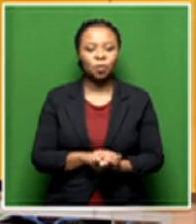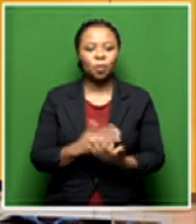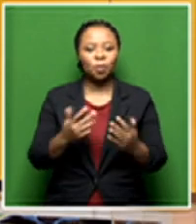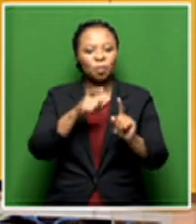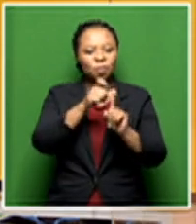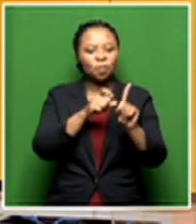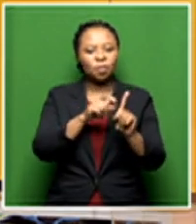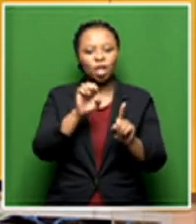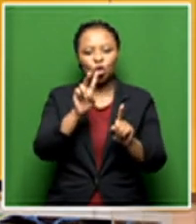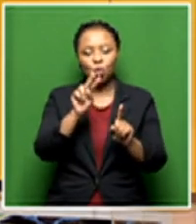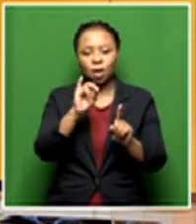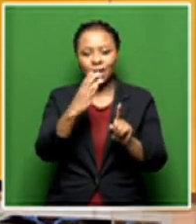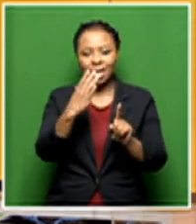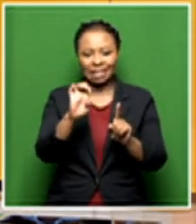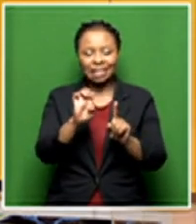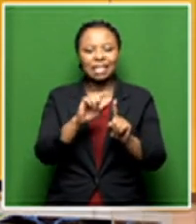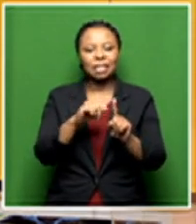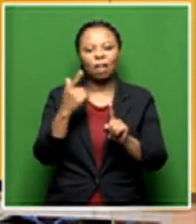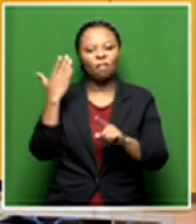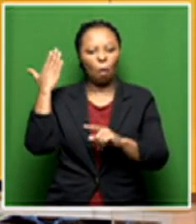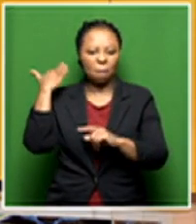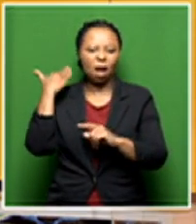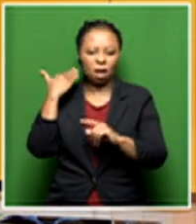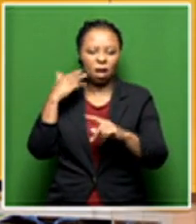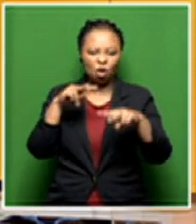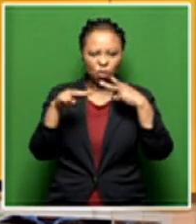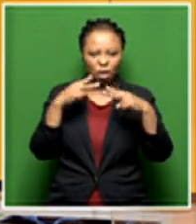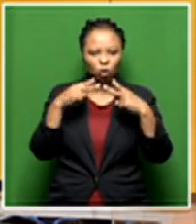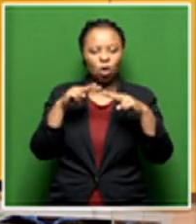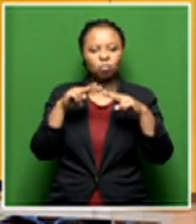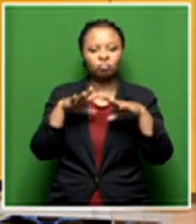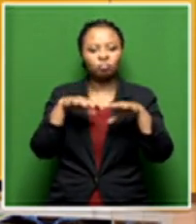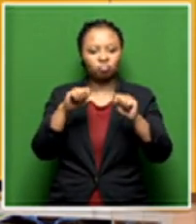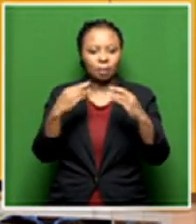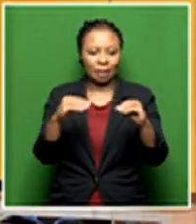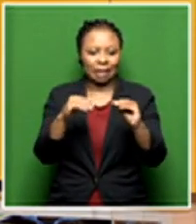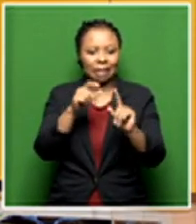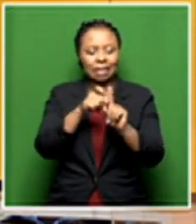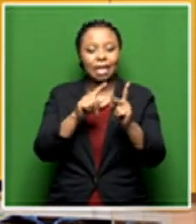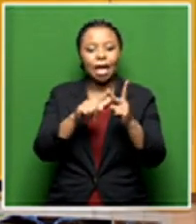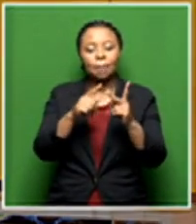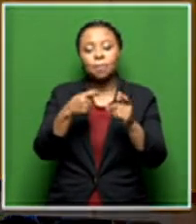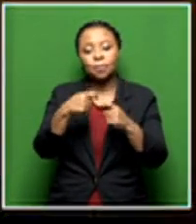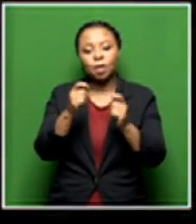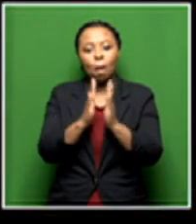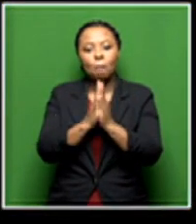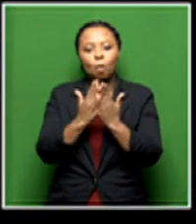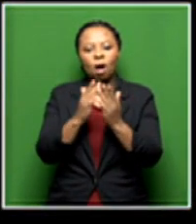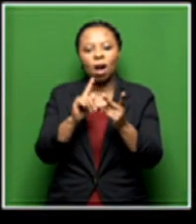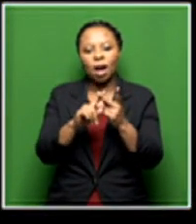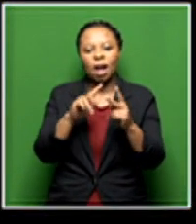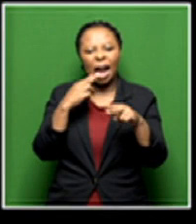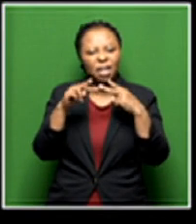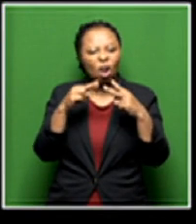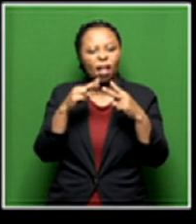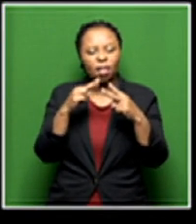Eunice Rakhale-Molefe is a former restaurateur, publisher and author of a book titled South African Culinary Heritage, A Table